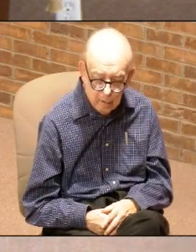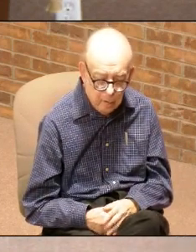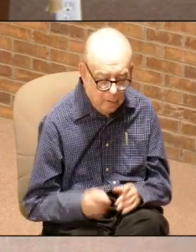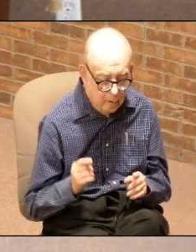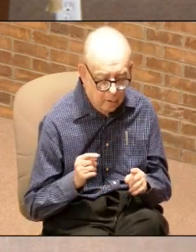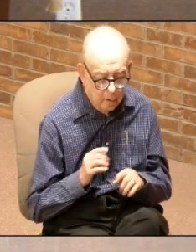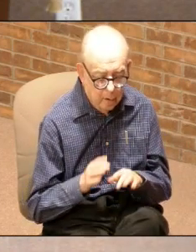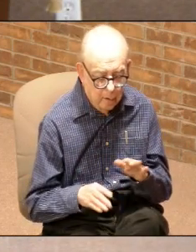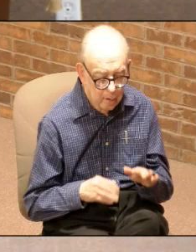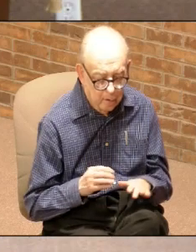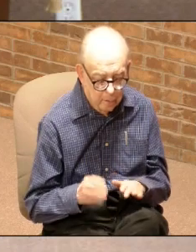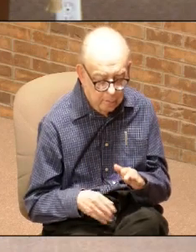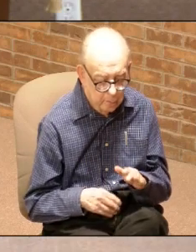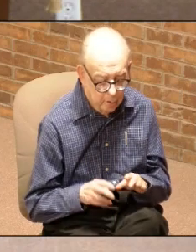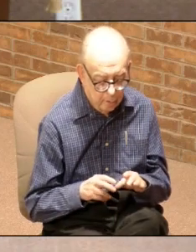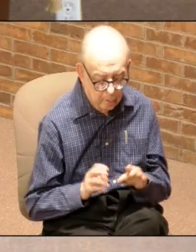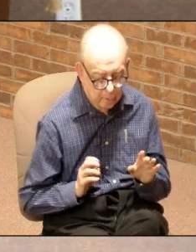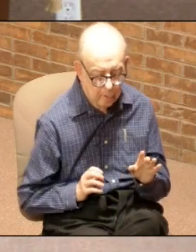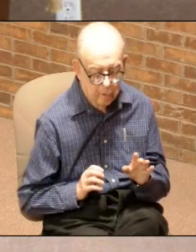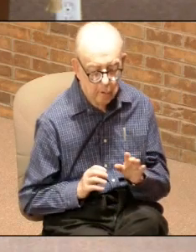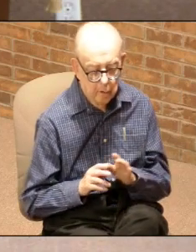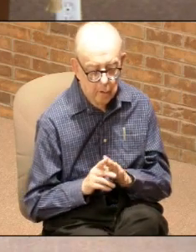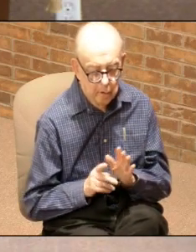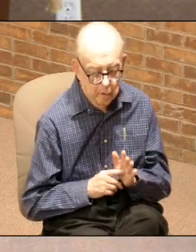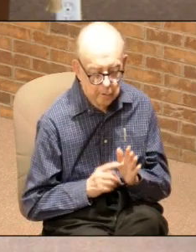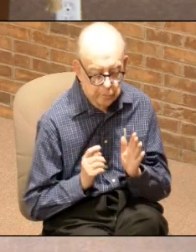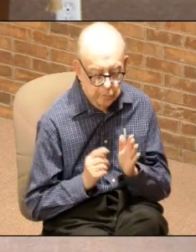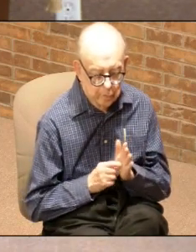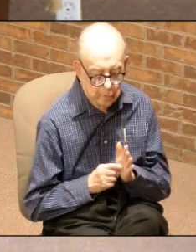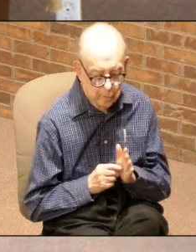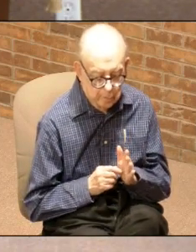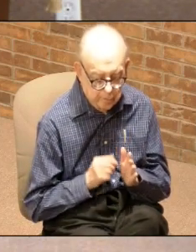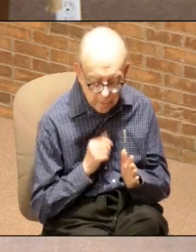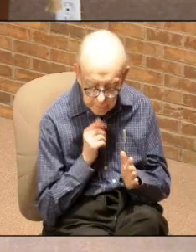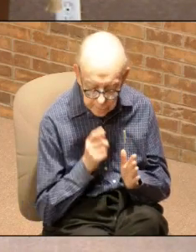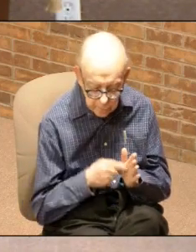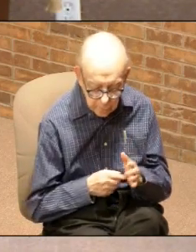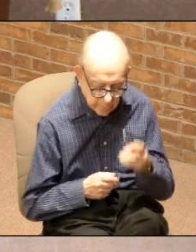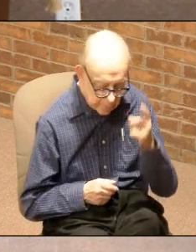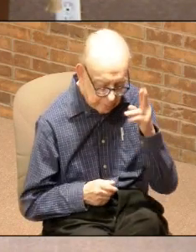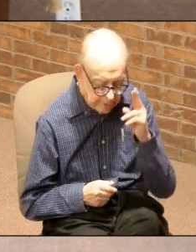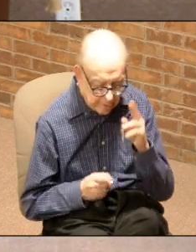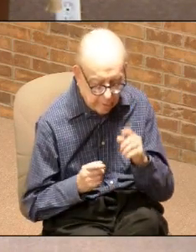To walk backwards is to show disrespect to the Father.